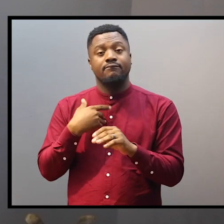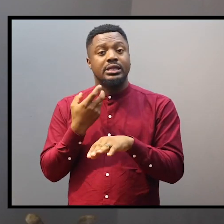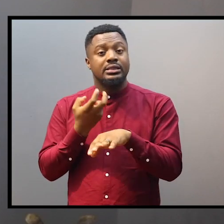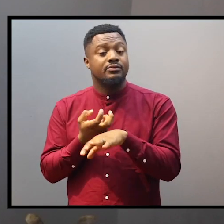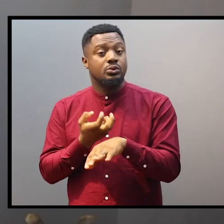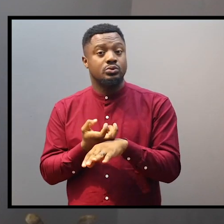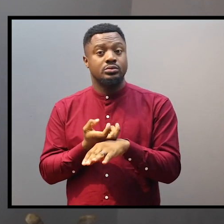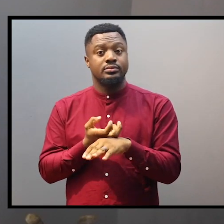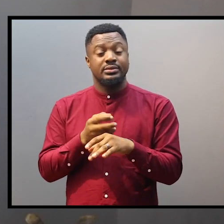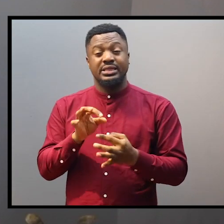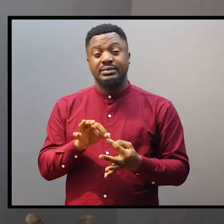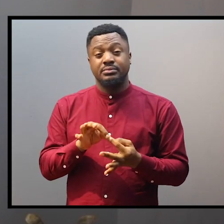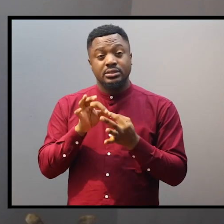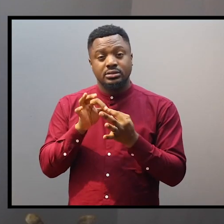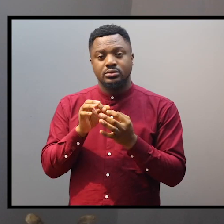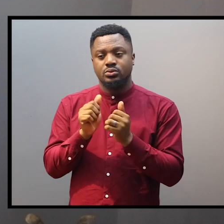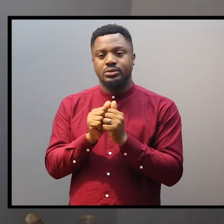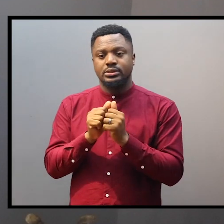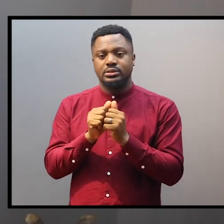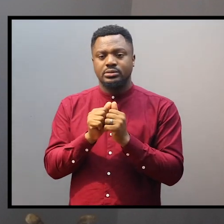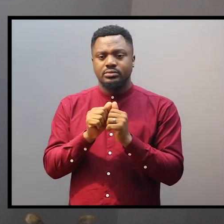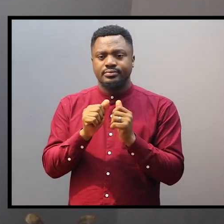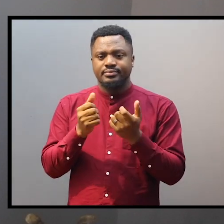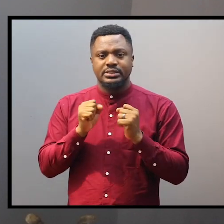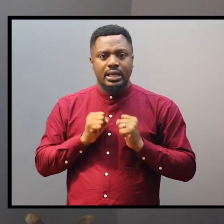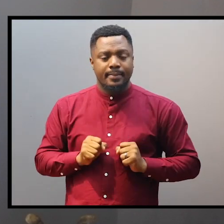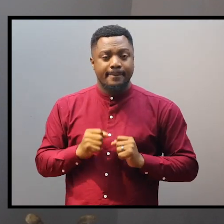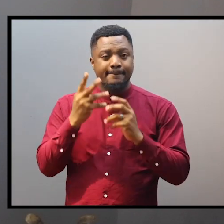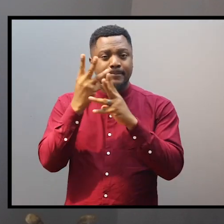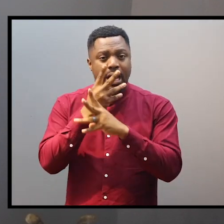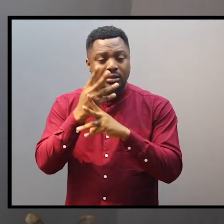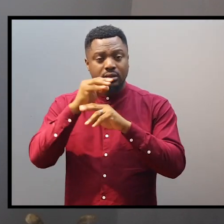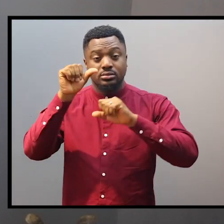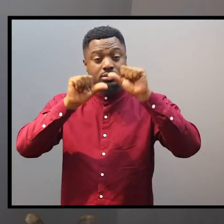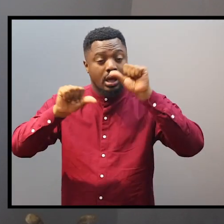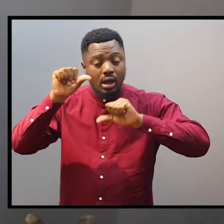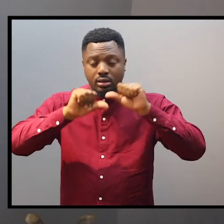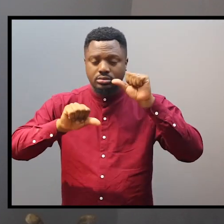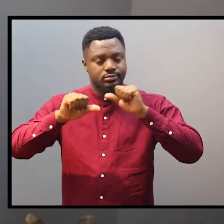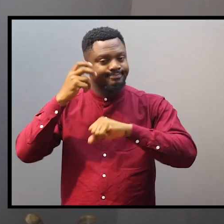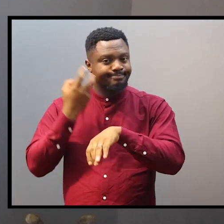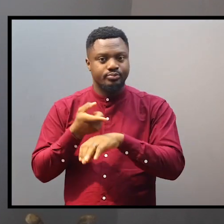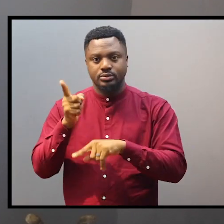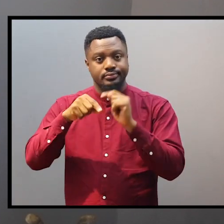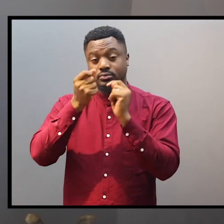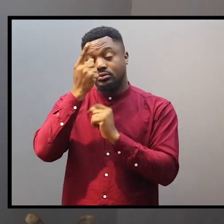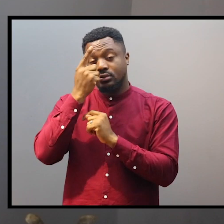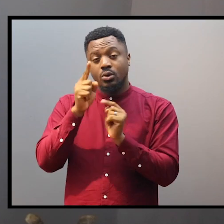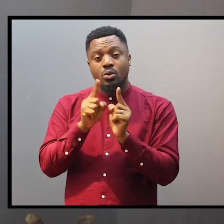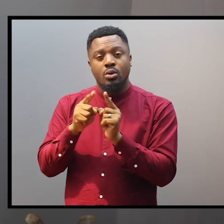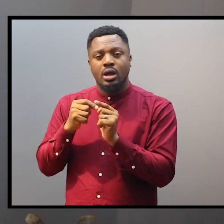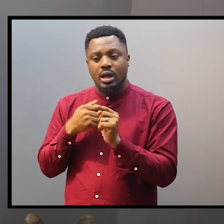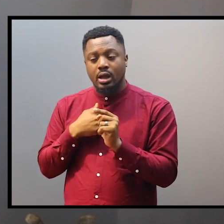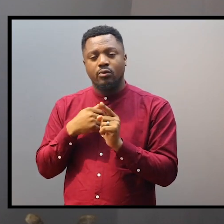they may have difficulties, especially with the very technical subjects like maths and science. So those are the main things. And